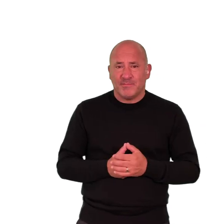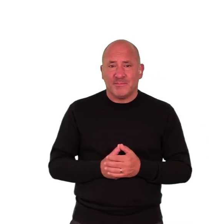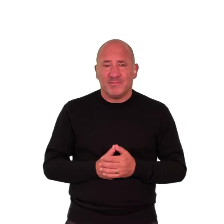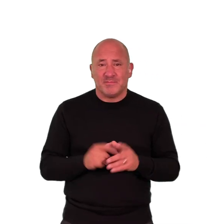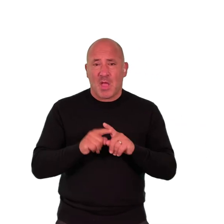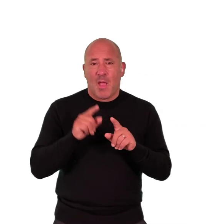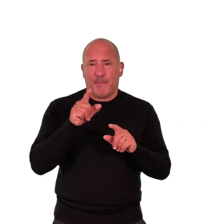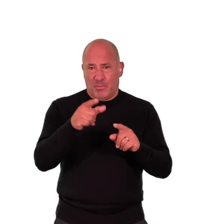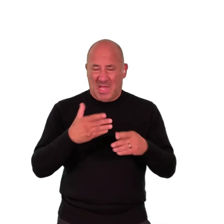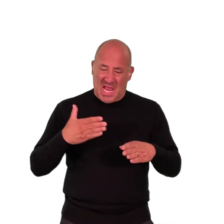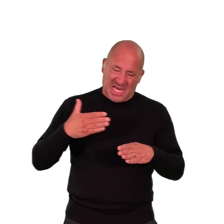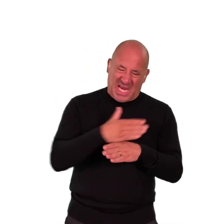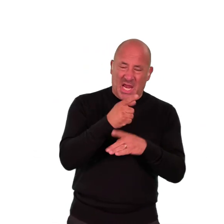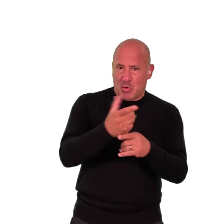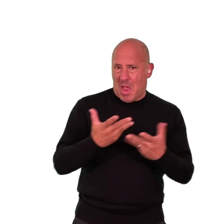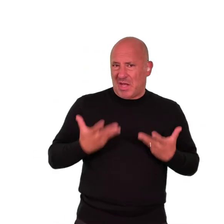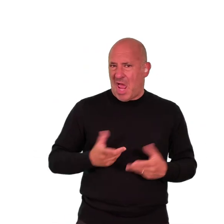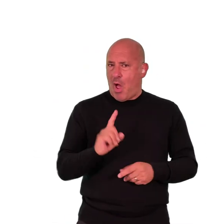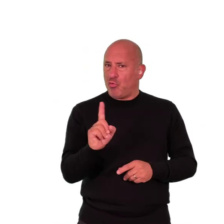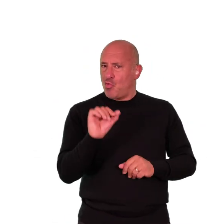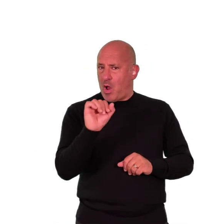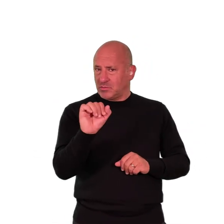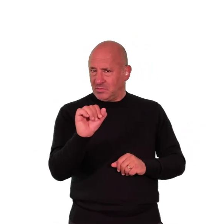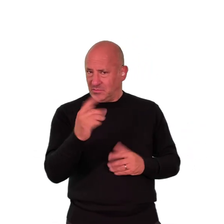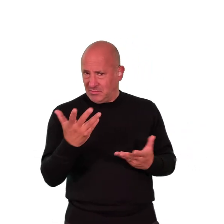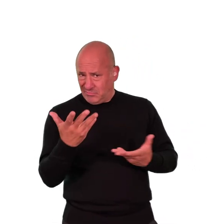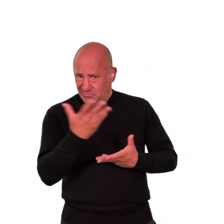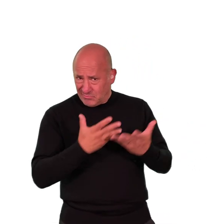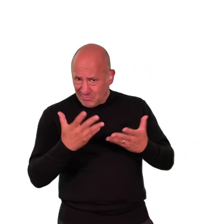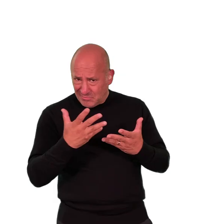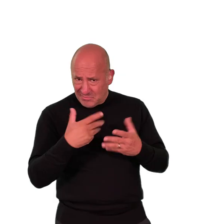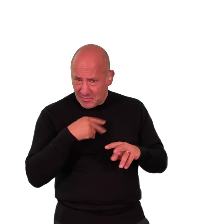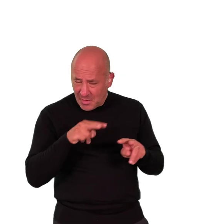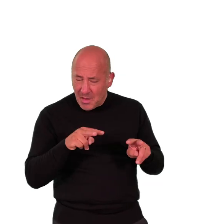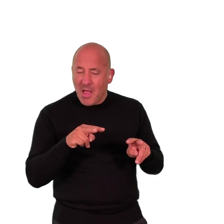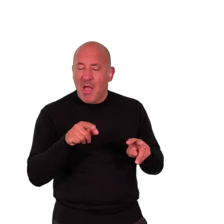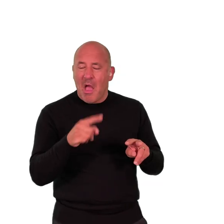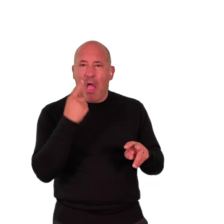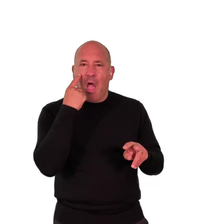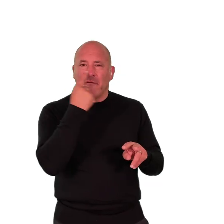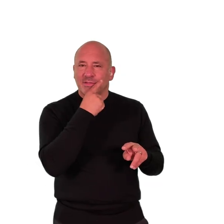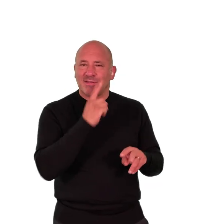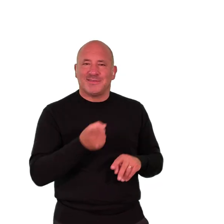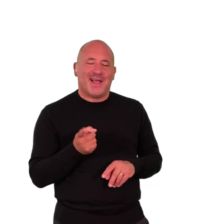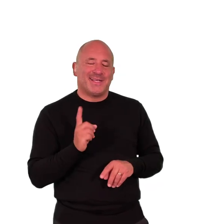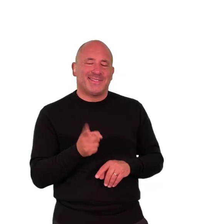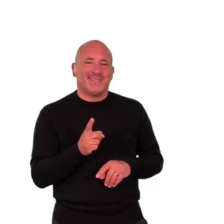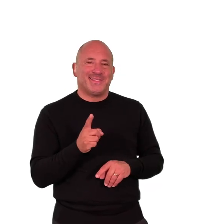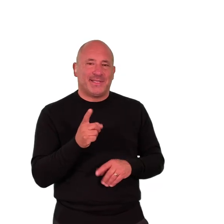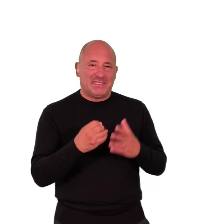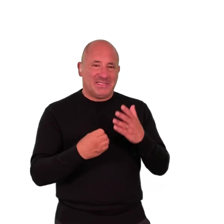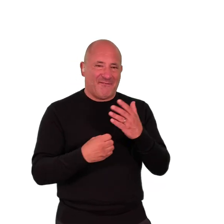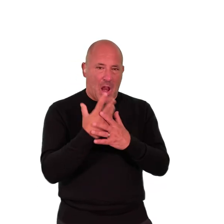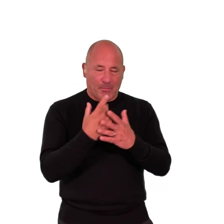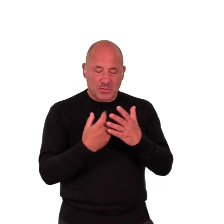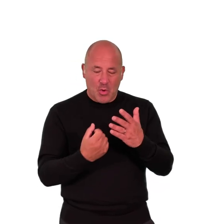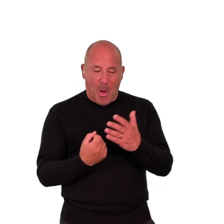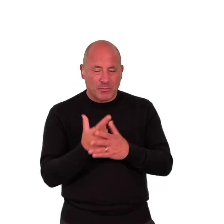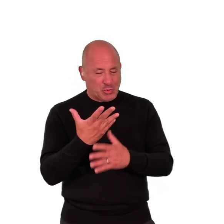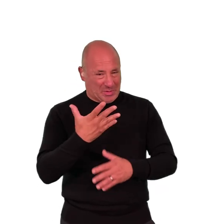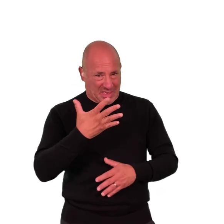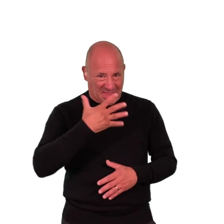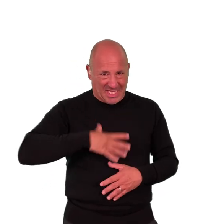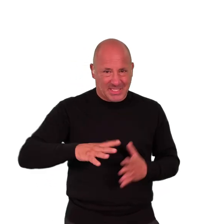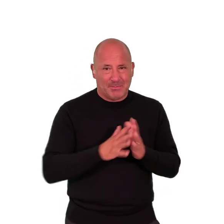Describing where you are now in your career is going to help to evidence why a development opportunity is important to move your practice